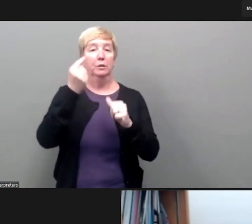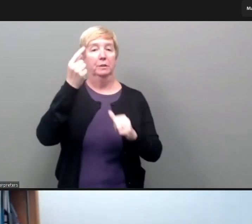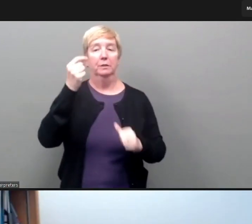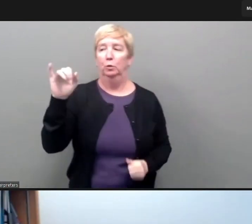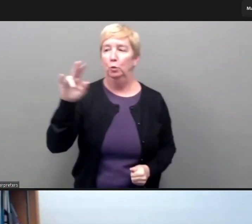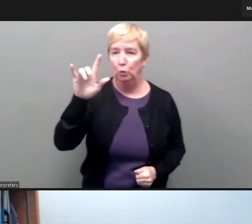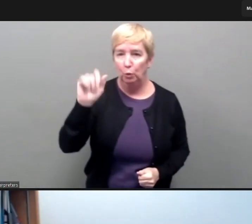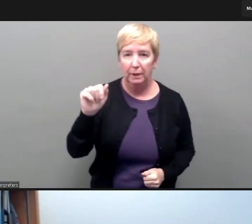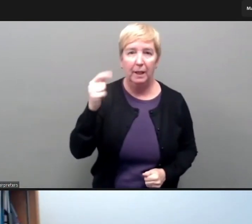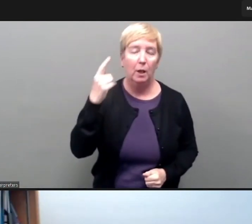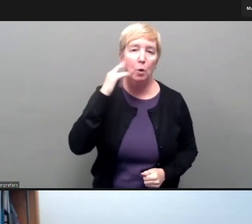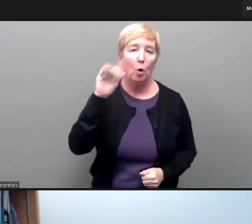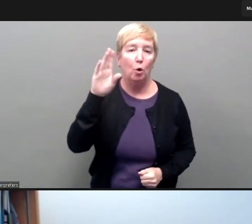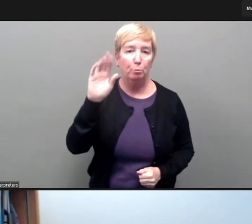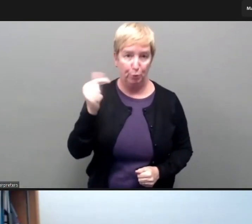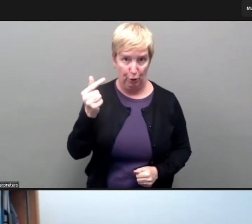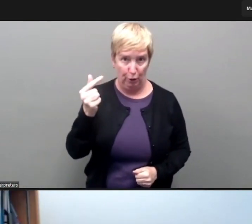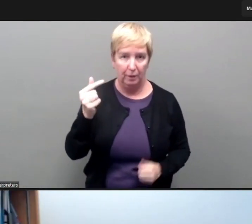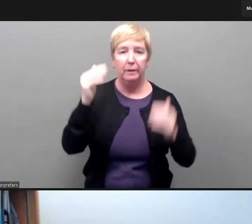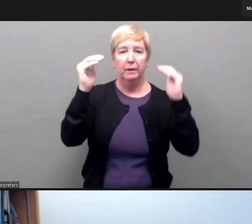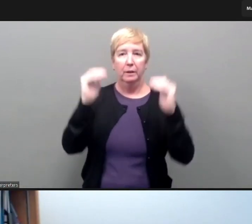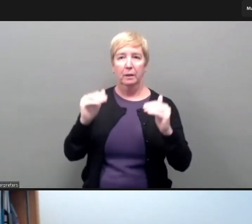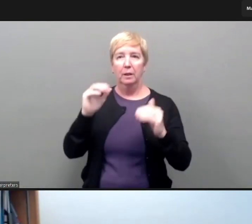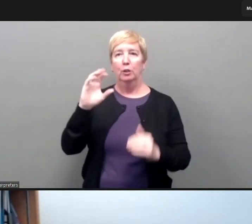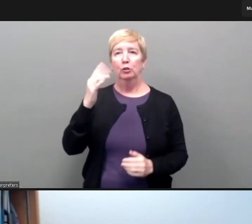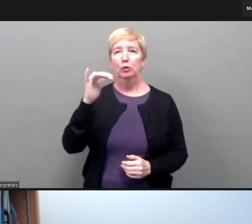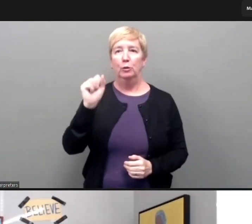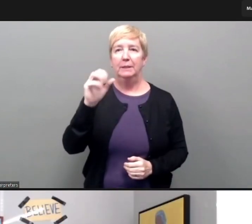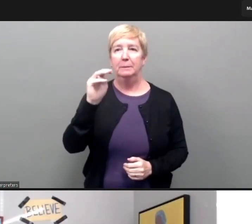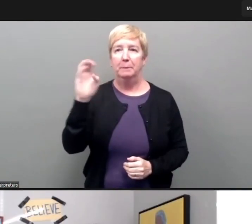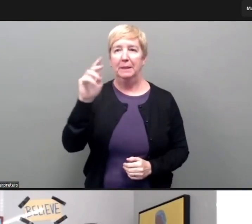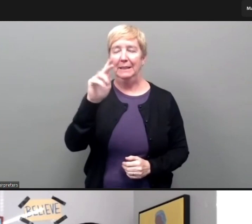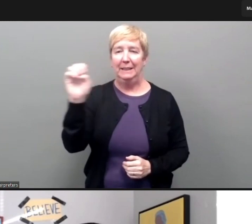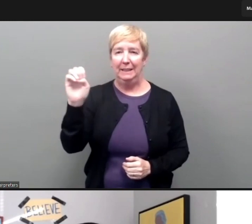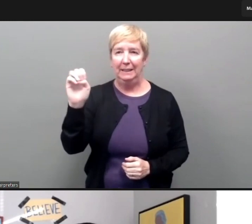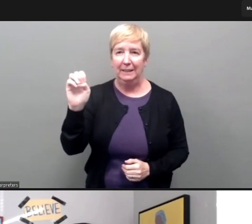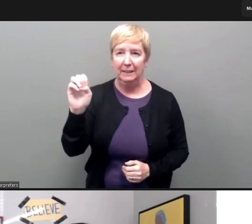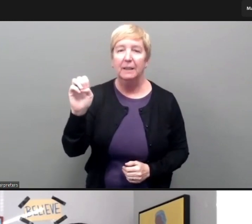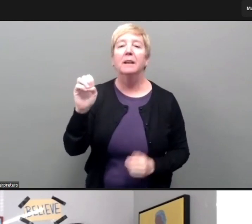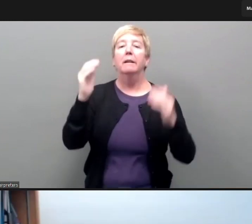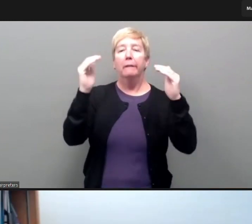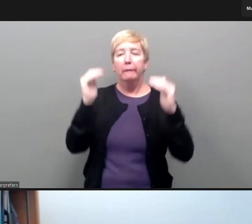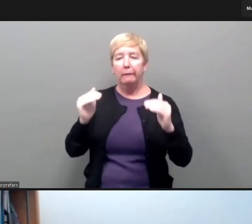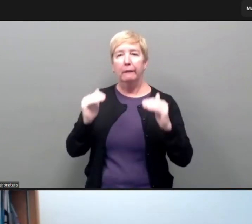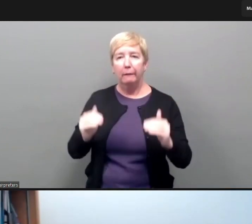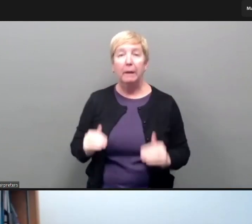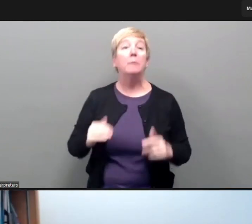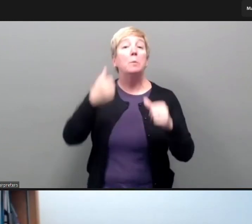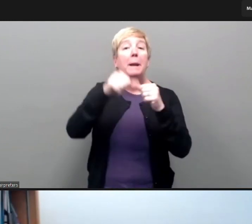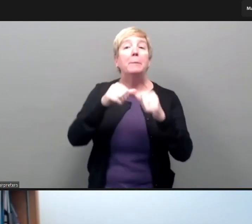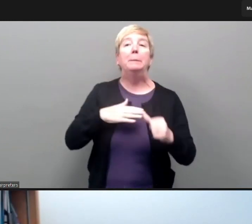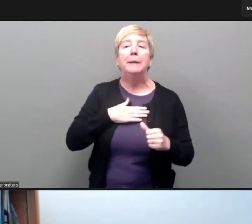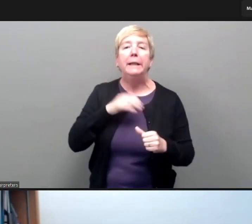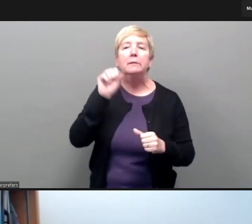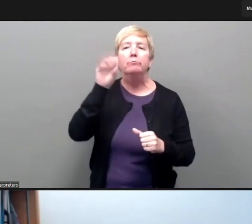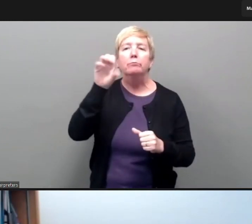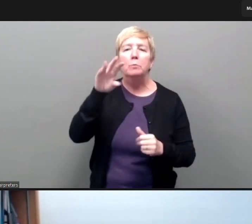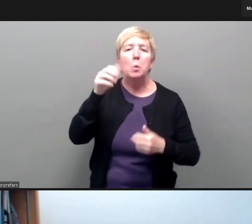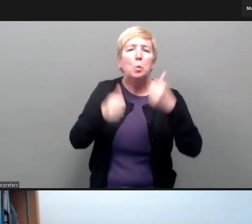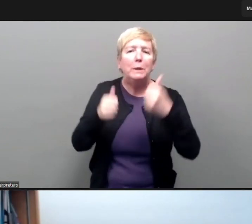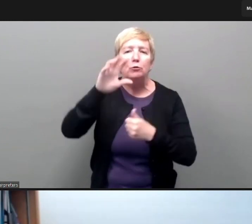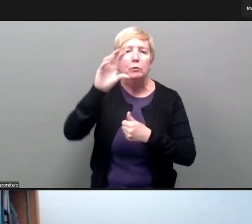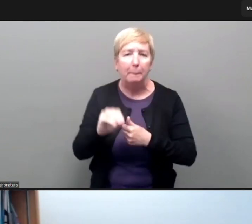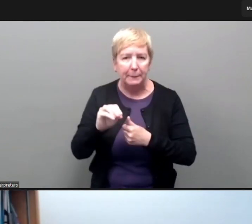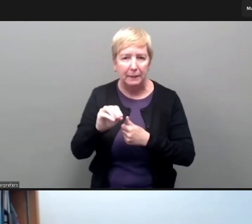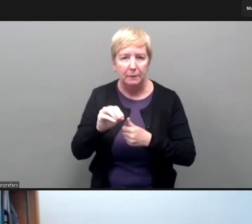Chris McKee, then Steve Edmondson. And just a quick reminder / request, please name your outlet when you begin asking a question.